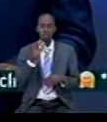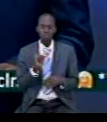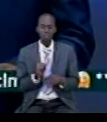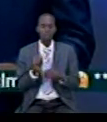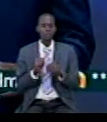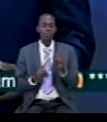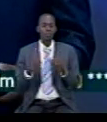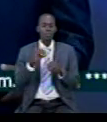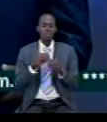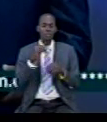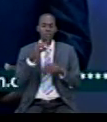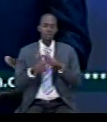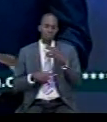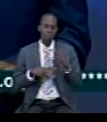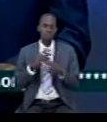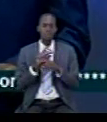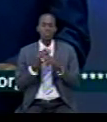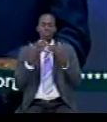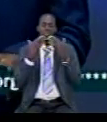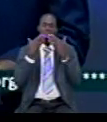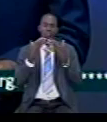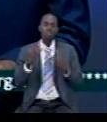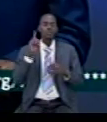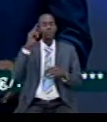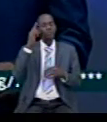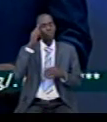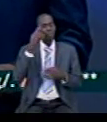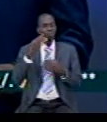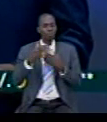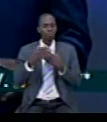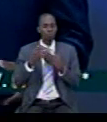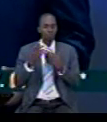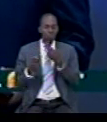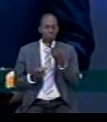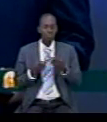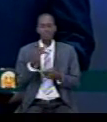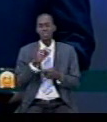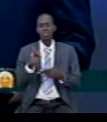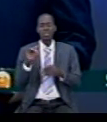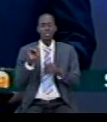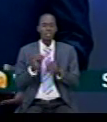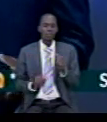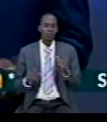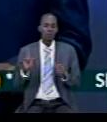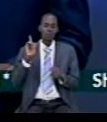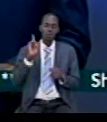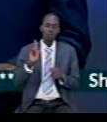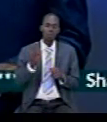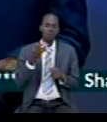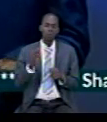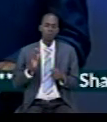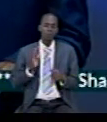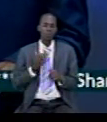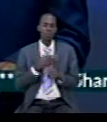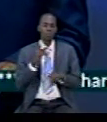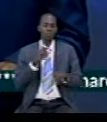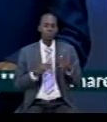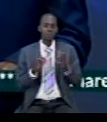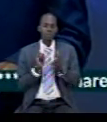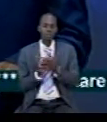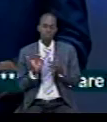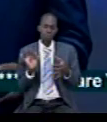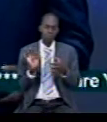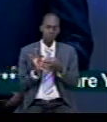world. Thank you for visiting every one of your people who connected via the social